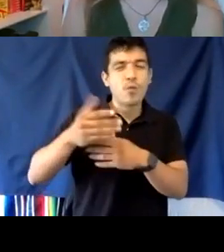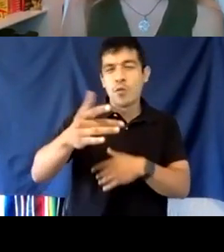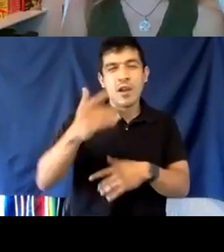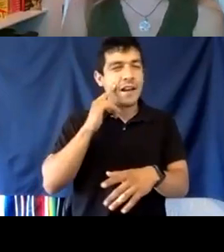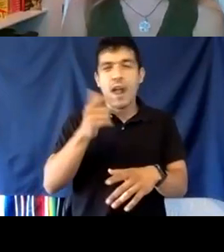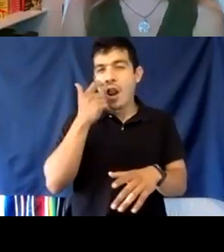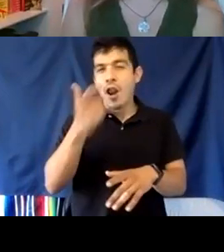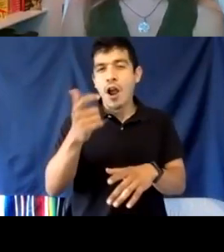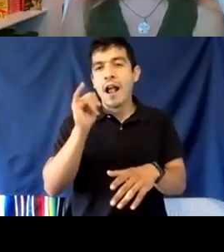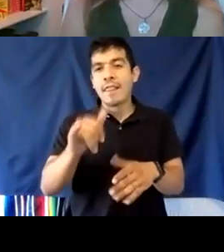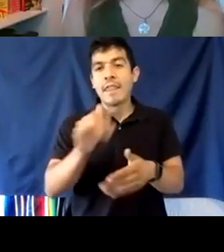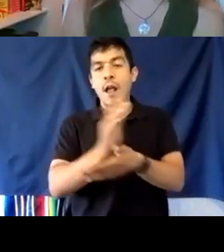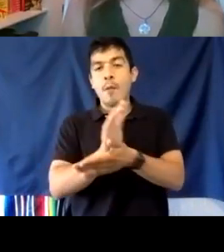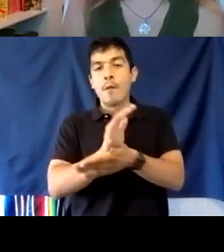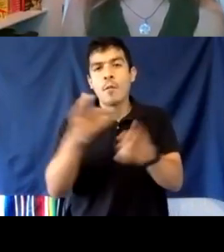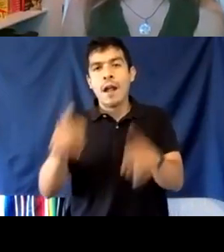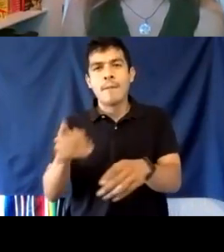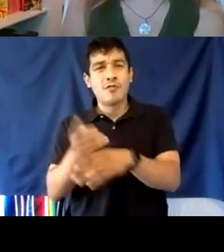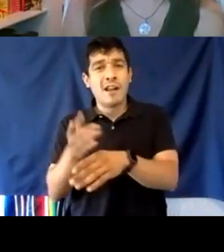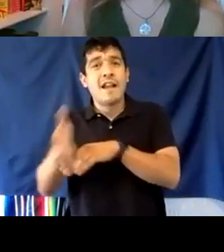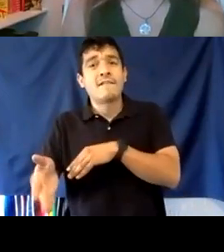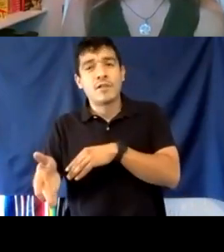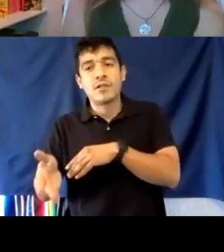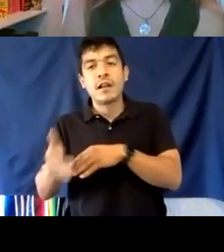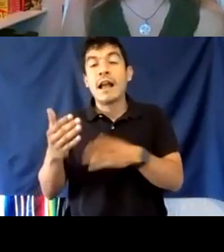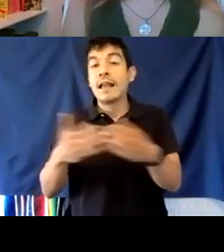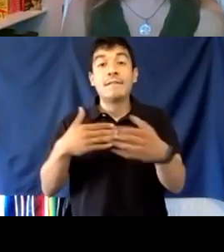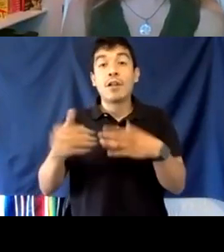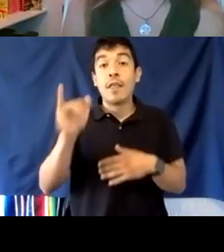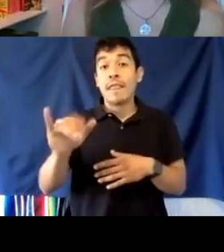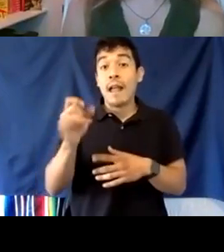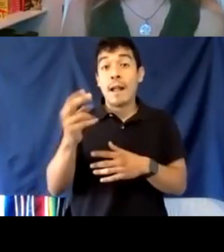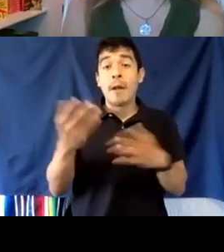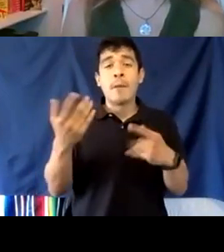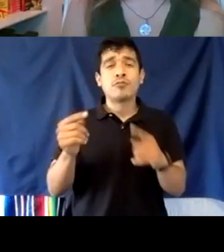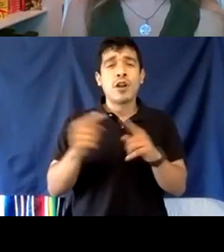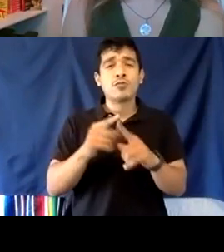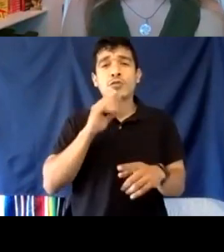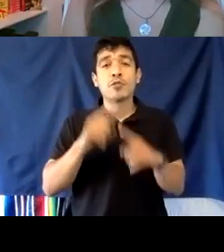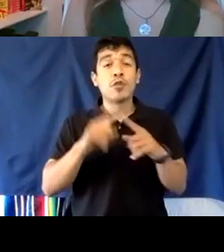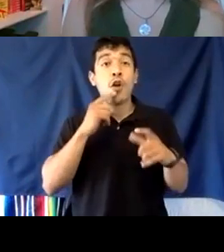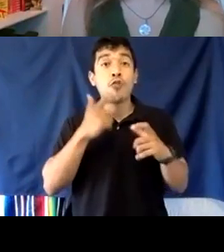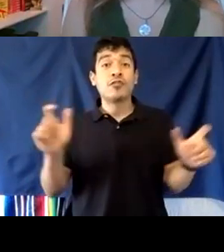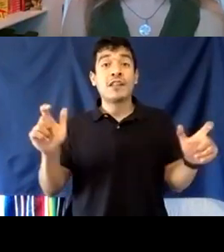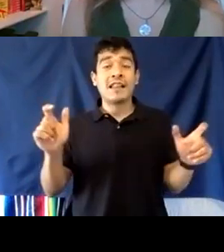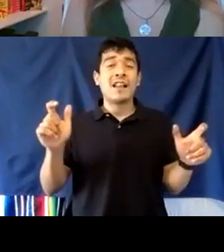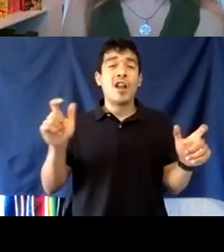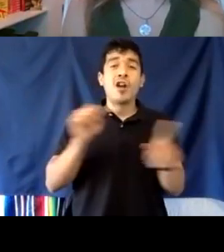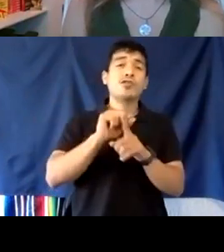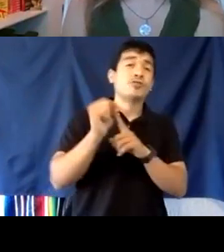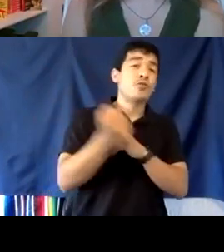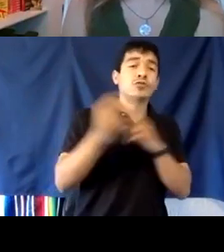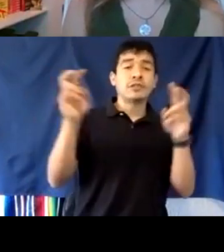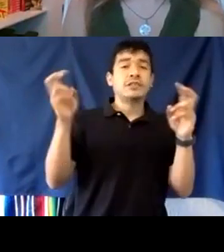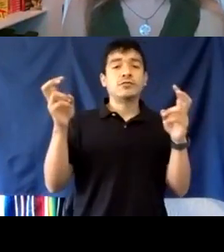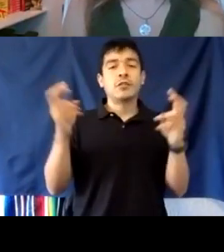the efficacy of a particular campaign, even though the campaign might be trying to address or speak to a really endemic social issue, which